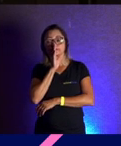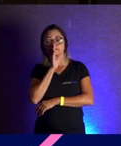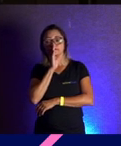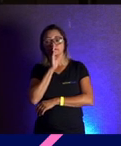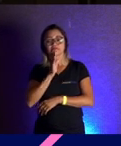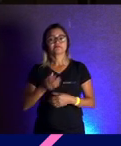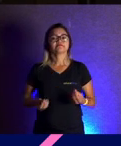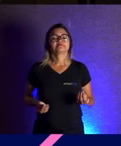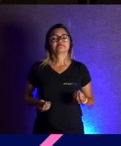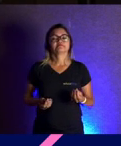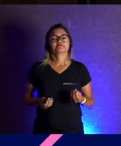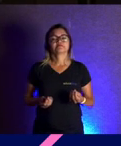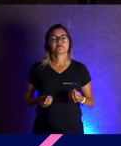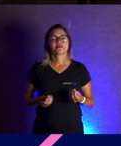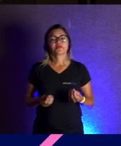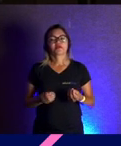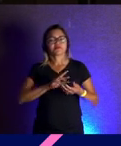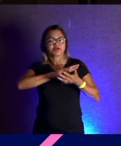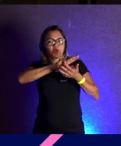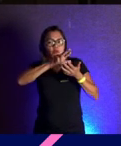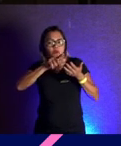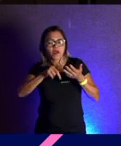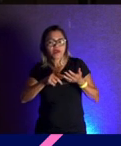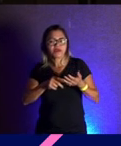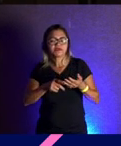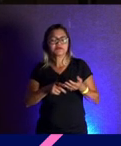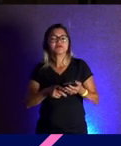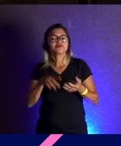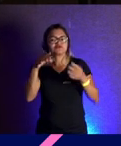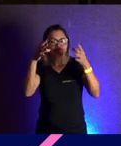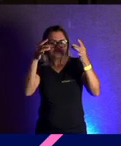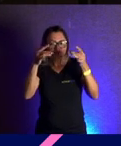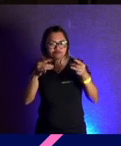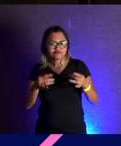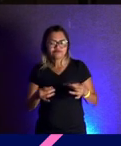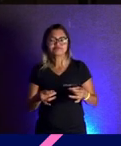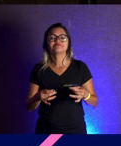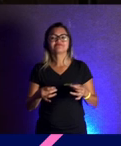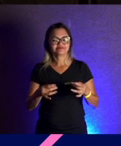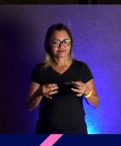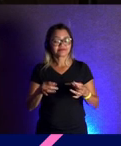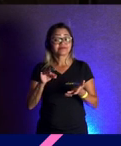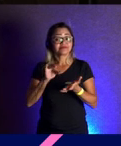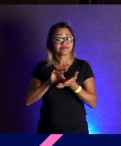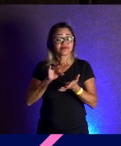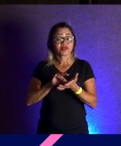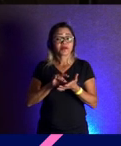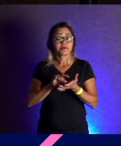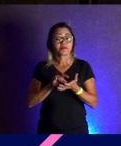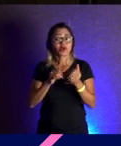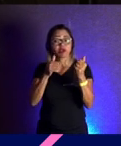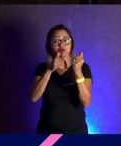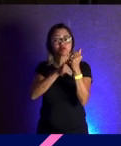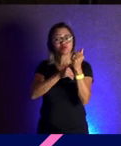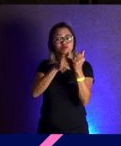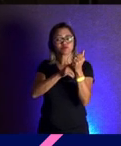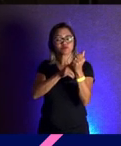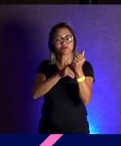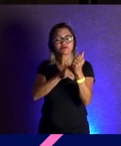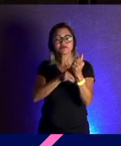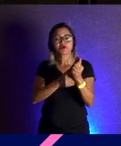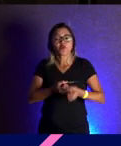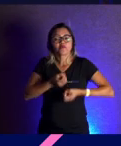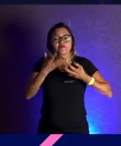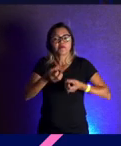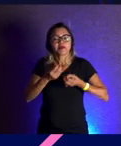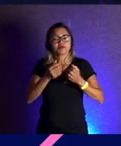These are the kinds of factors we have to think about when we think about why is data here. This is data about the most terrible things that ever happened to